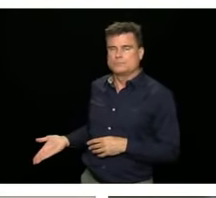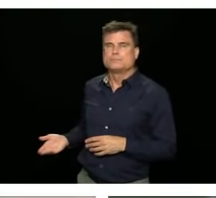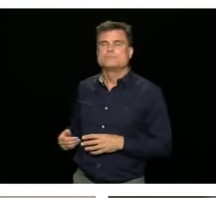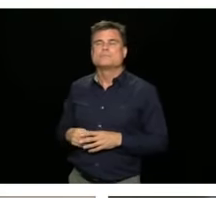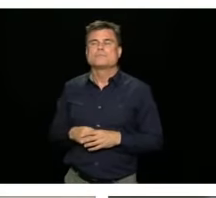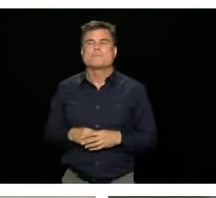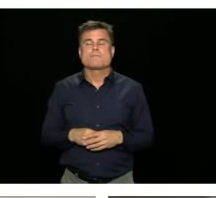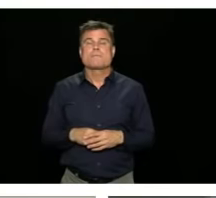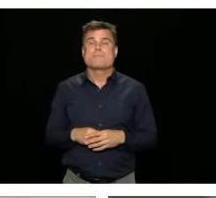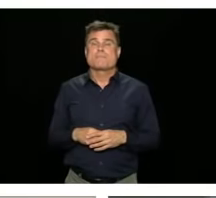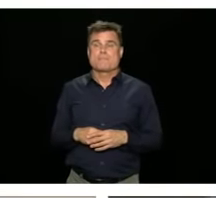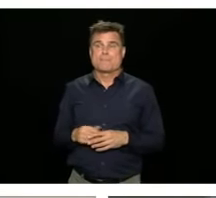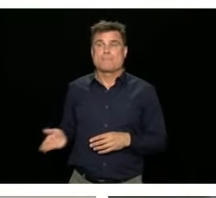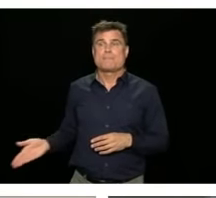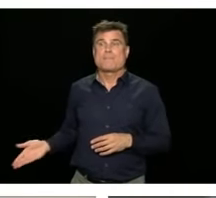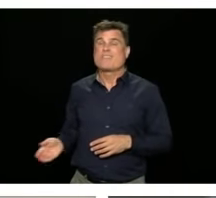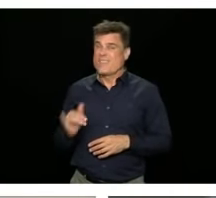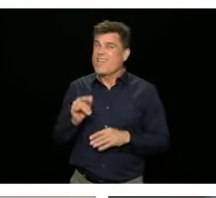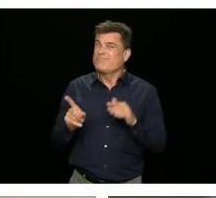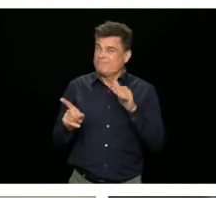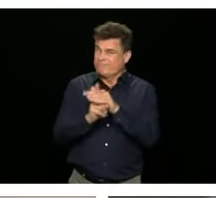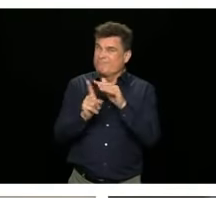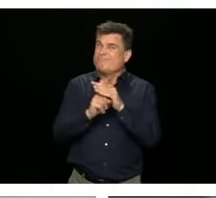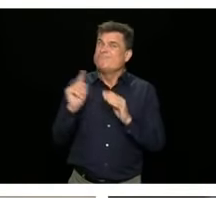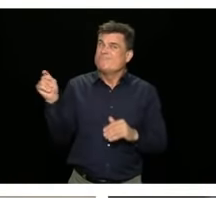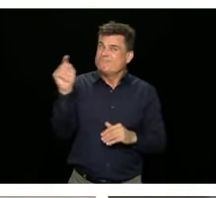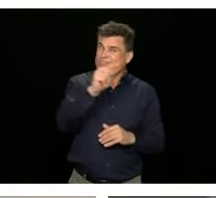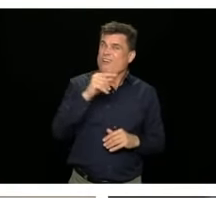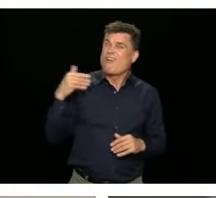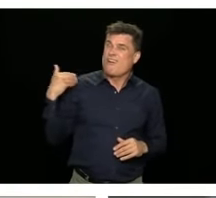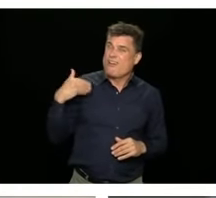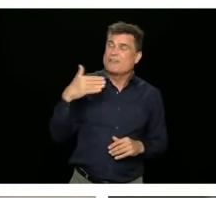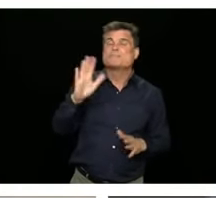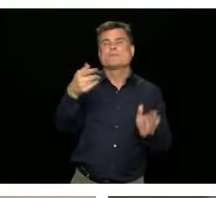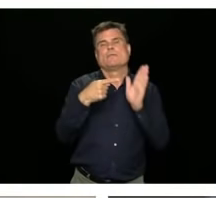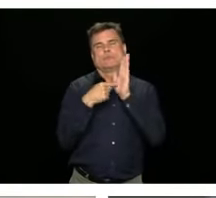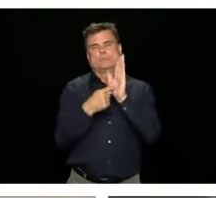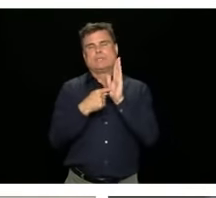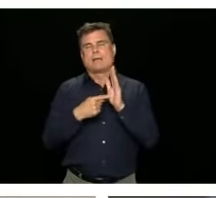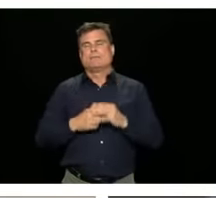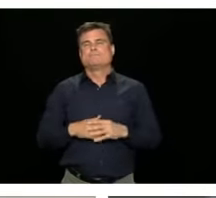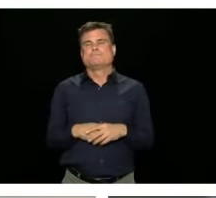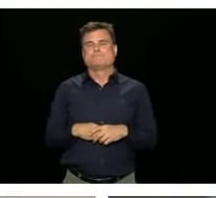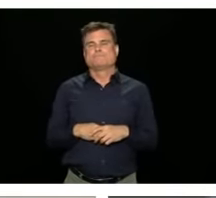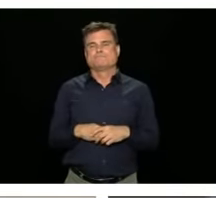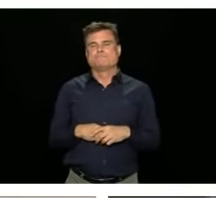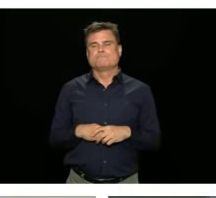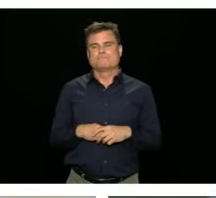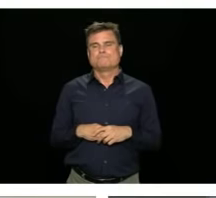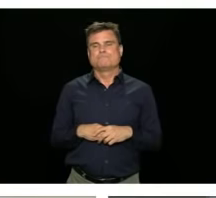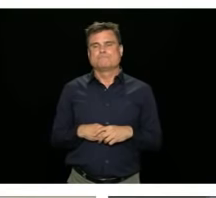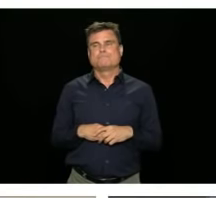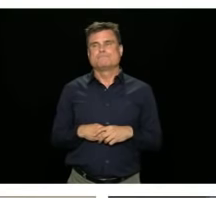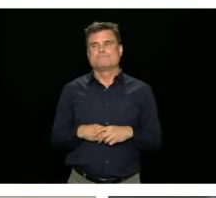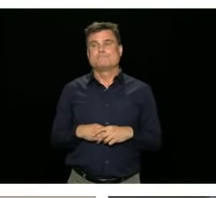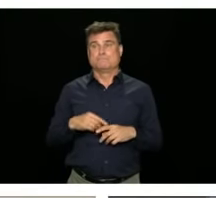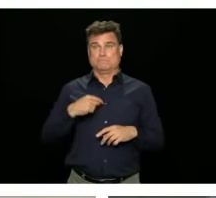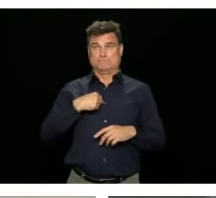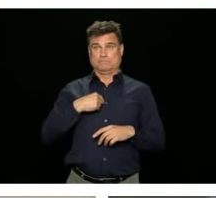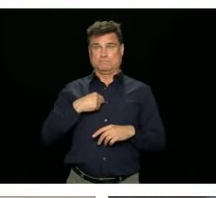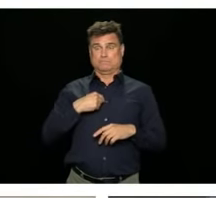lot, you know. For example, I said Black Lives Matter, and, you know, often people respond with, well, all lives matter. Well, you know